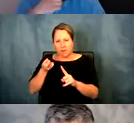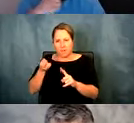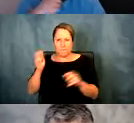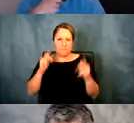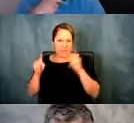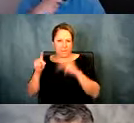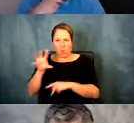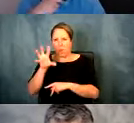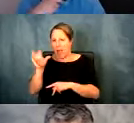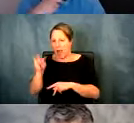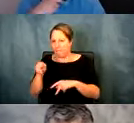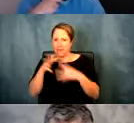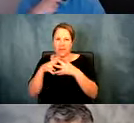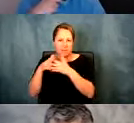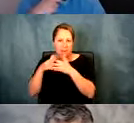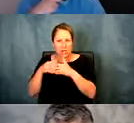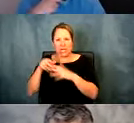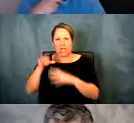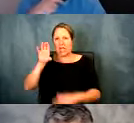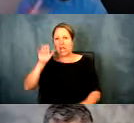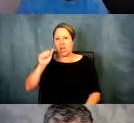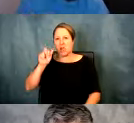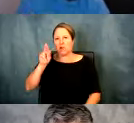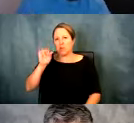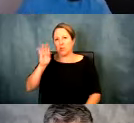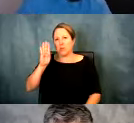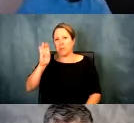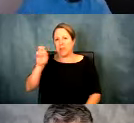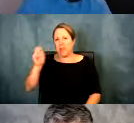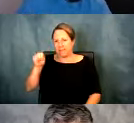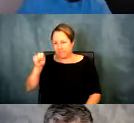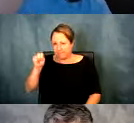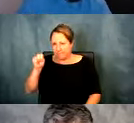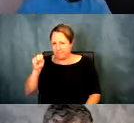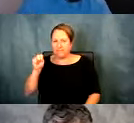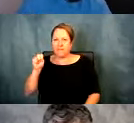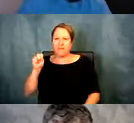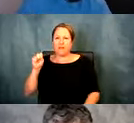or Caribbean populations, just to really amplify